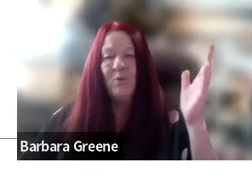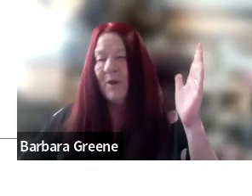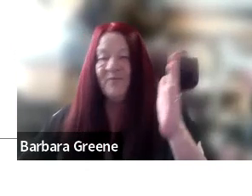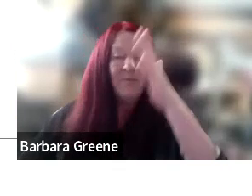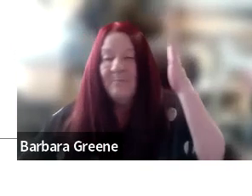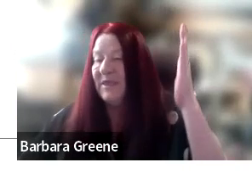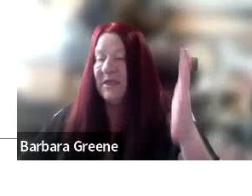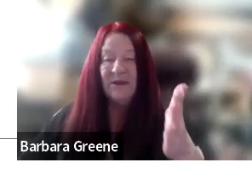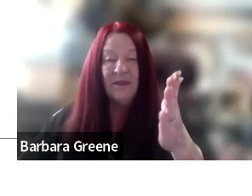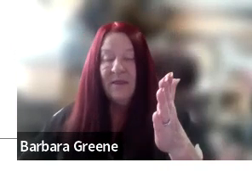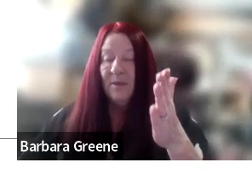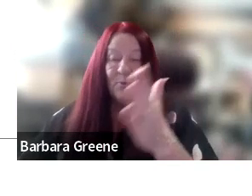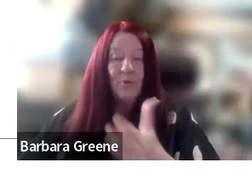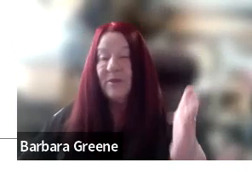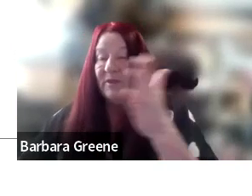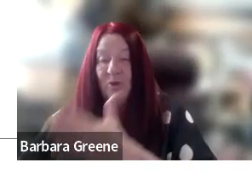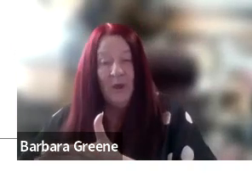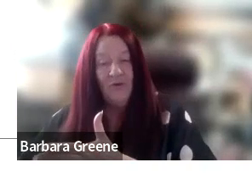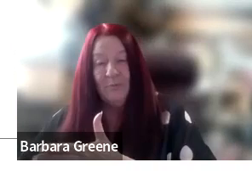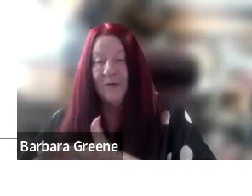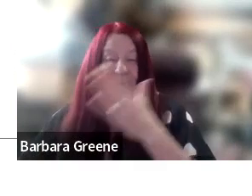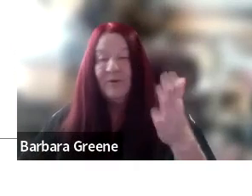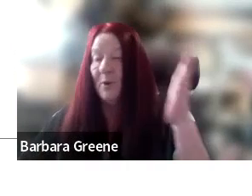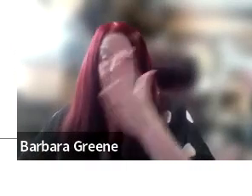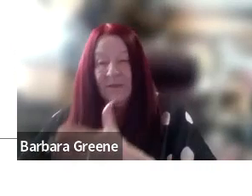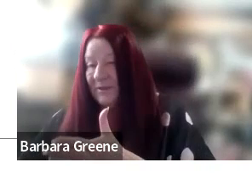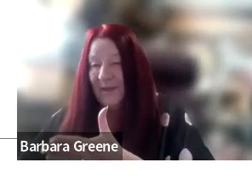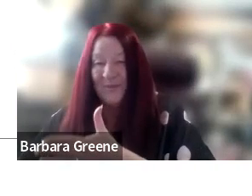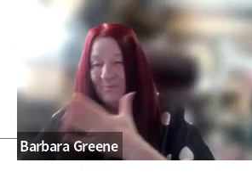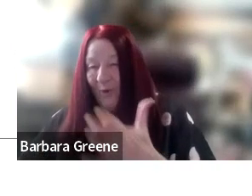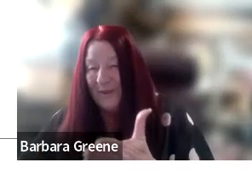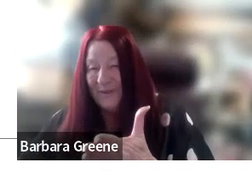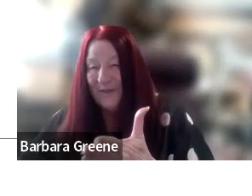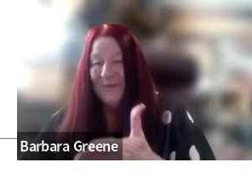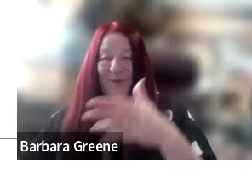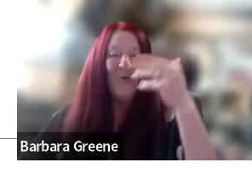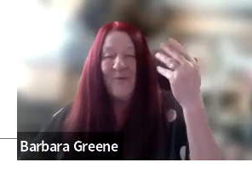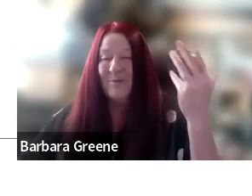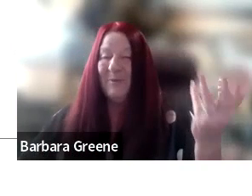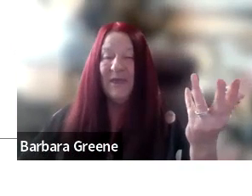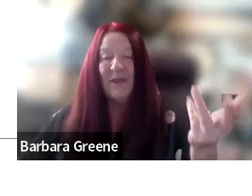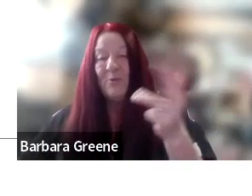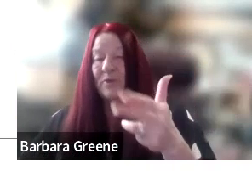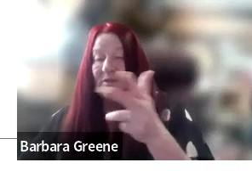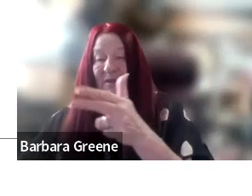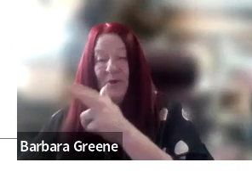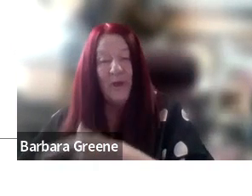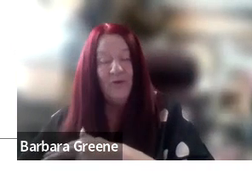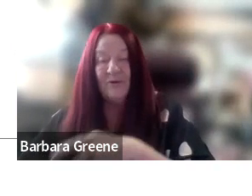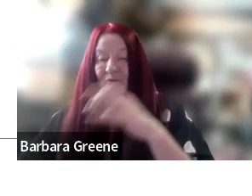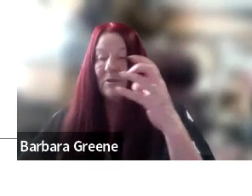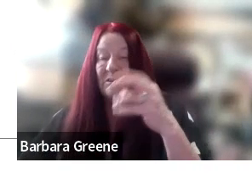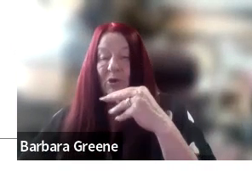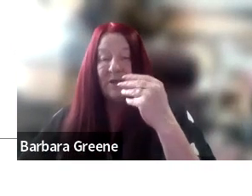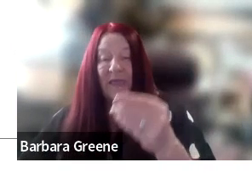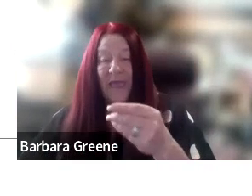that this was from the beginning through the continuation, because there is no ending at this point. So from the beginning through the